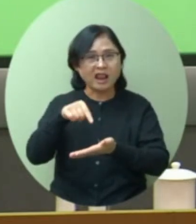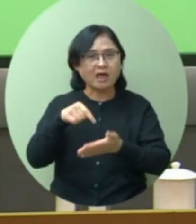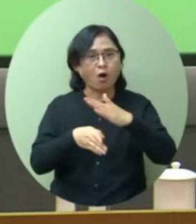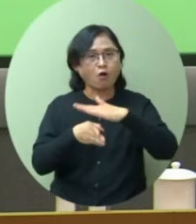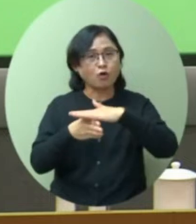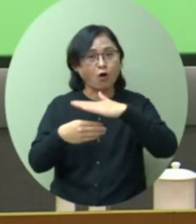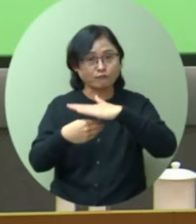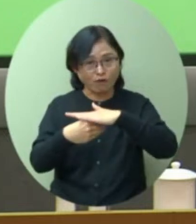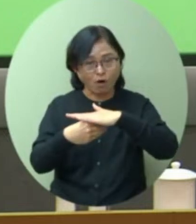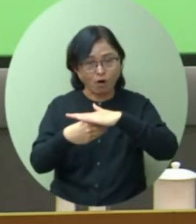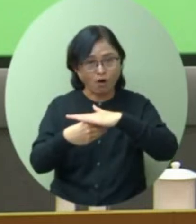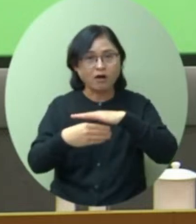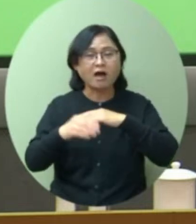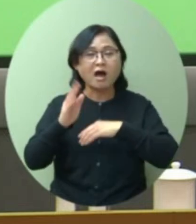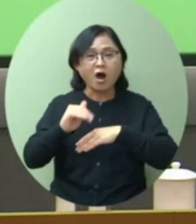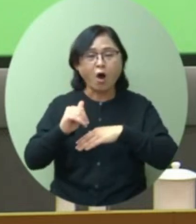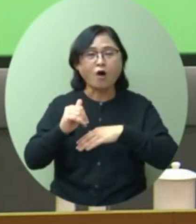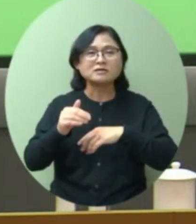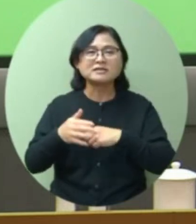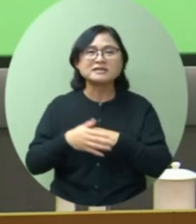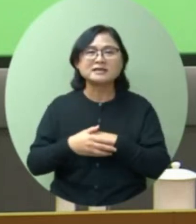and livable standard.